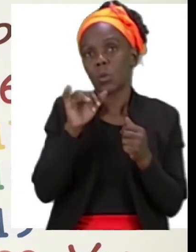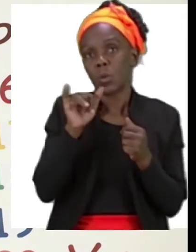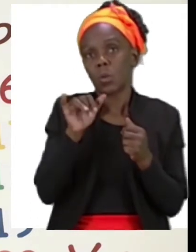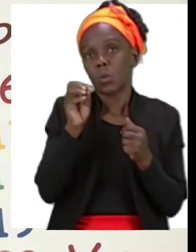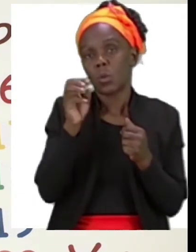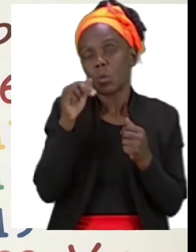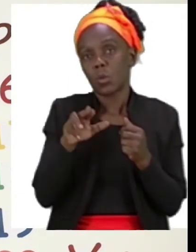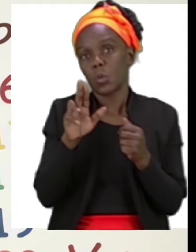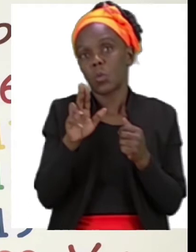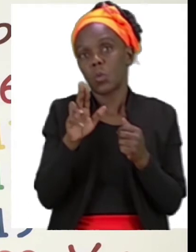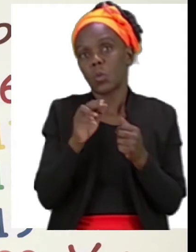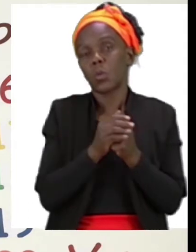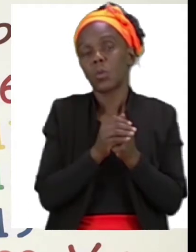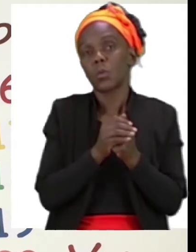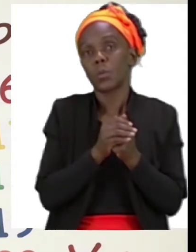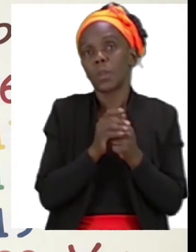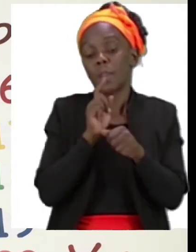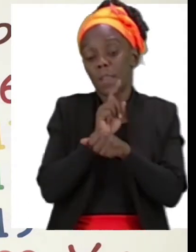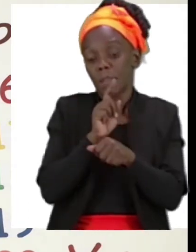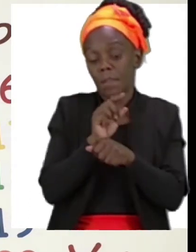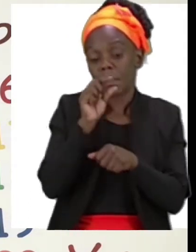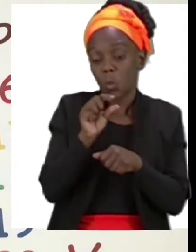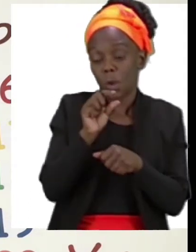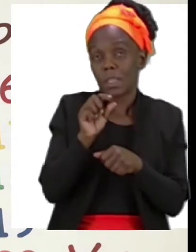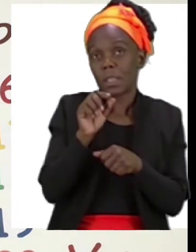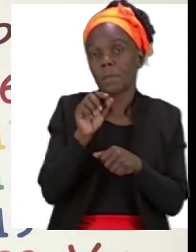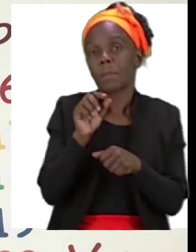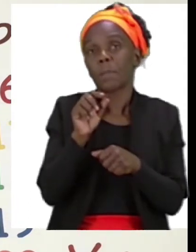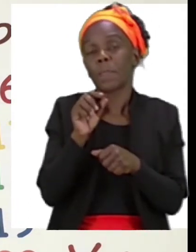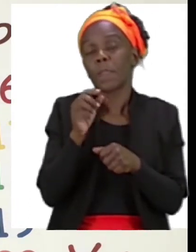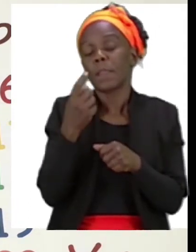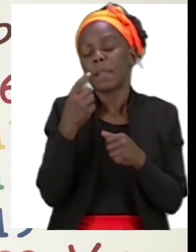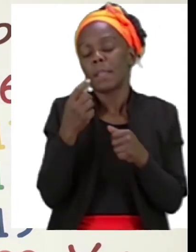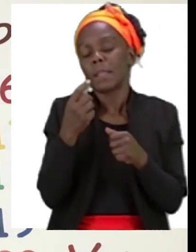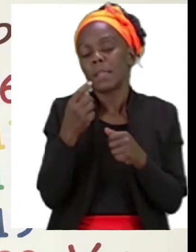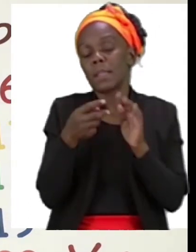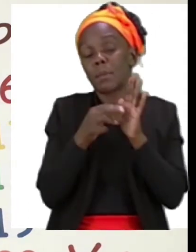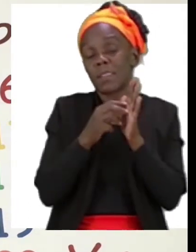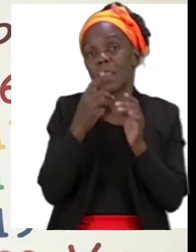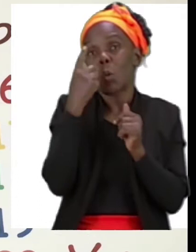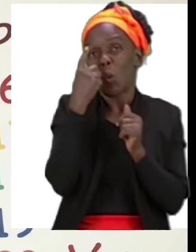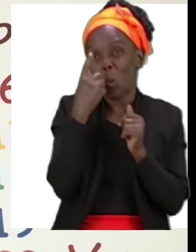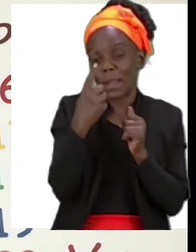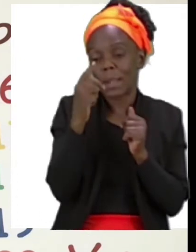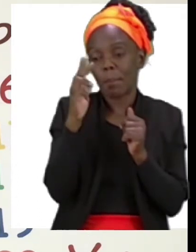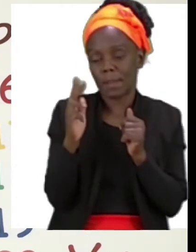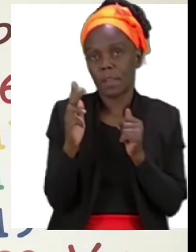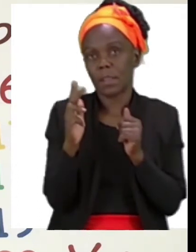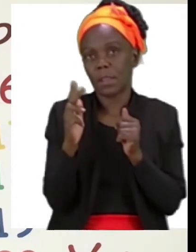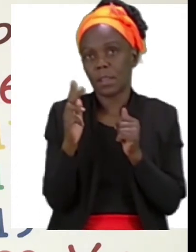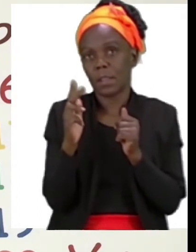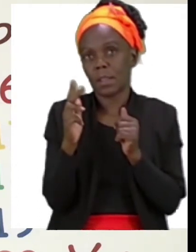an individual. But if it is a group of people, we also can use you,